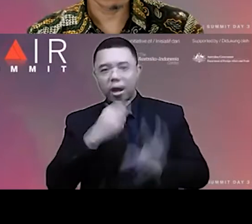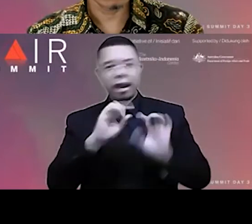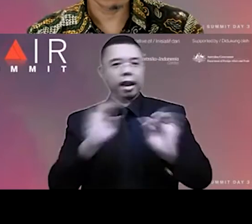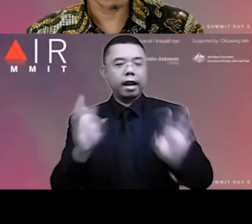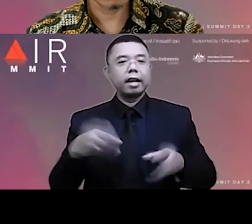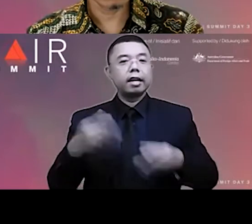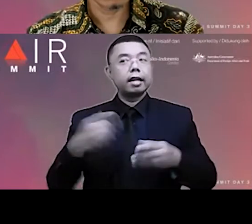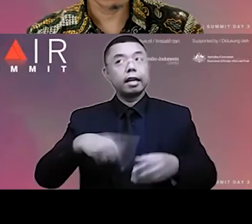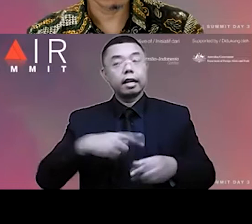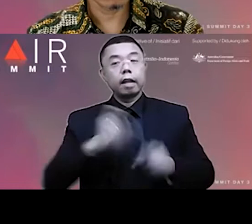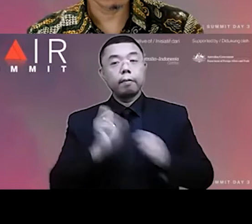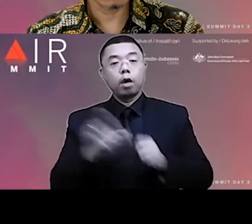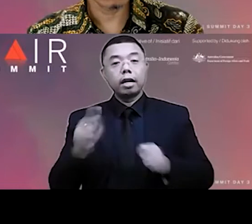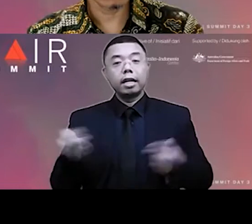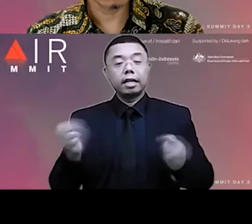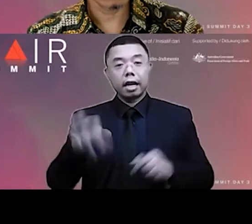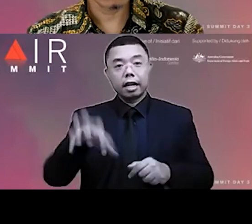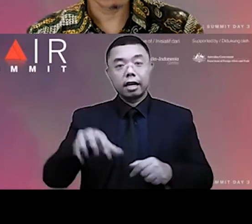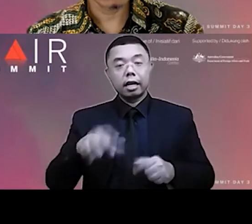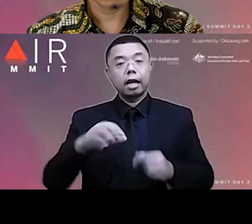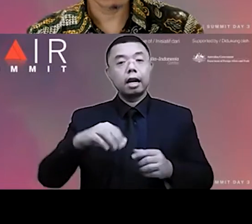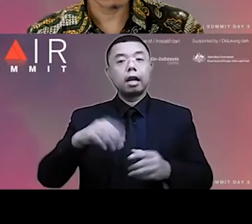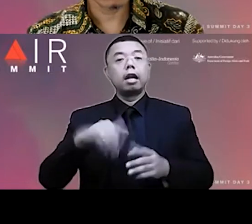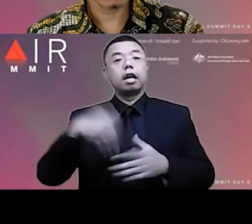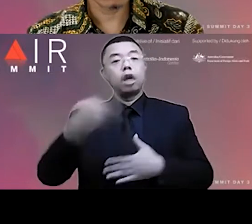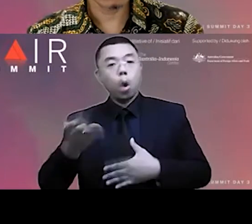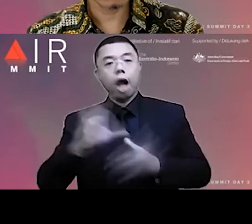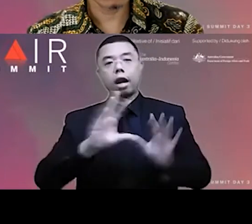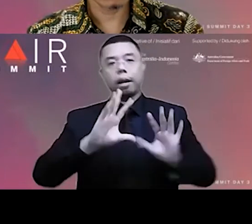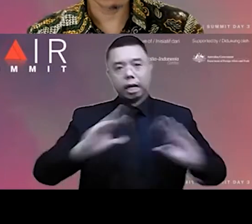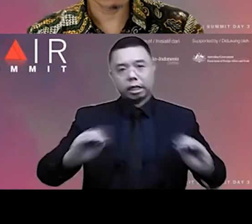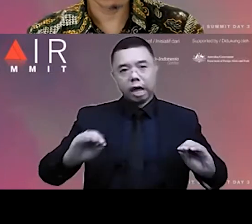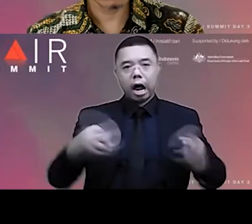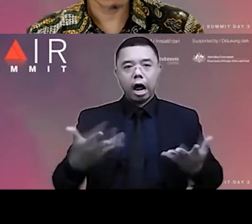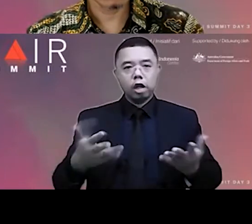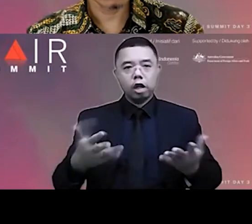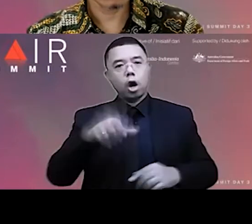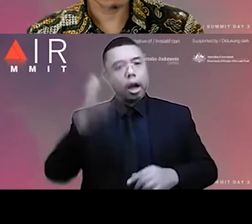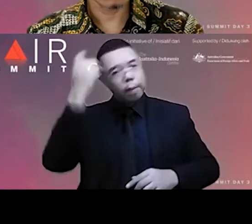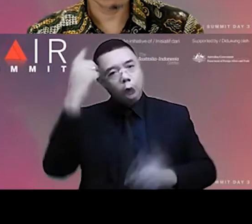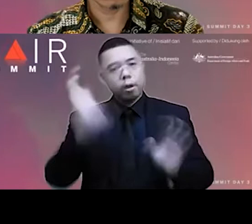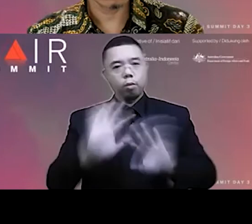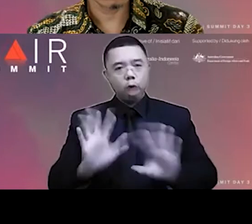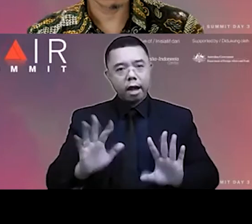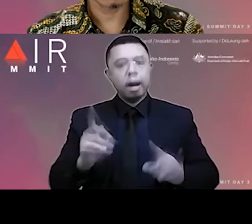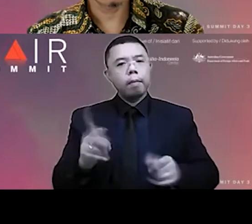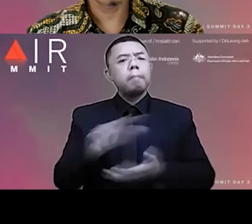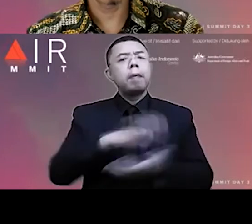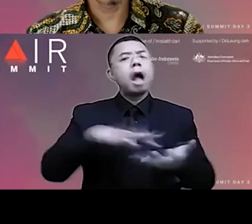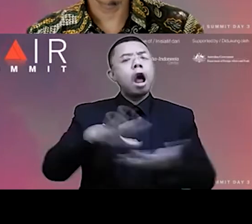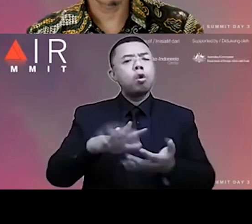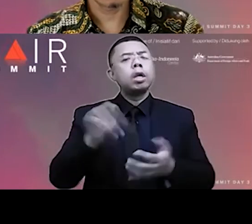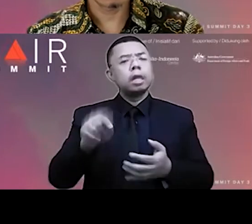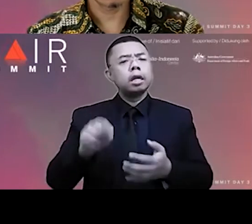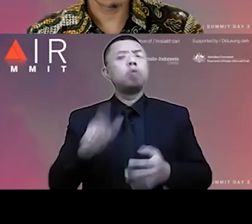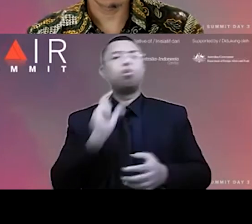because we know that informal sector also hit by the COVID-19 because because of the restriction of